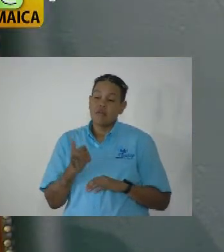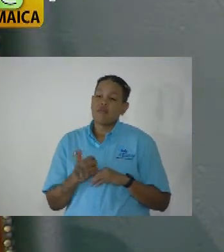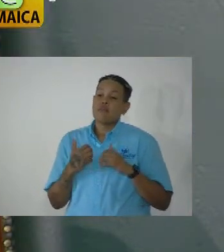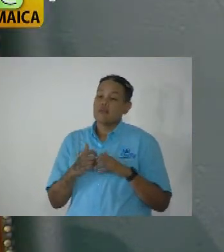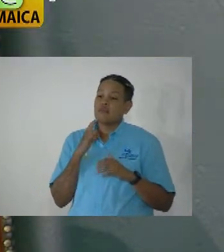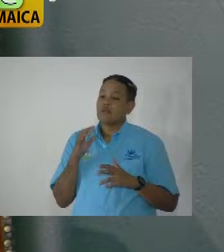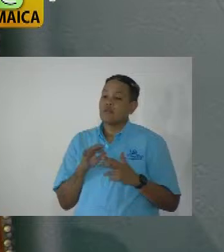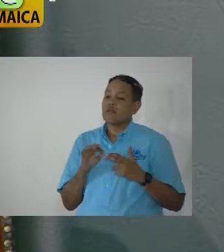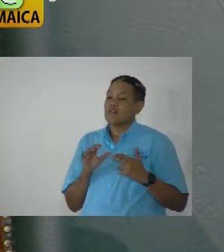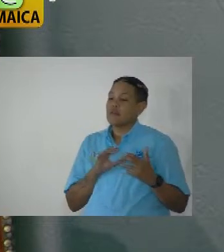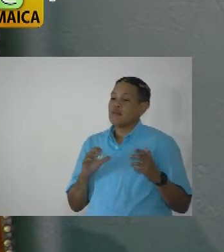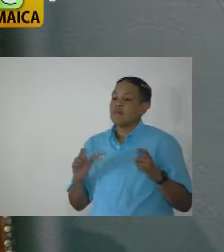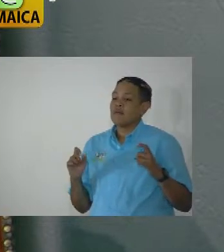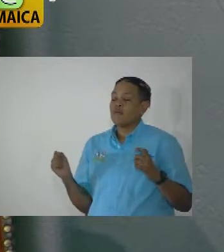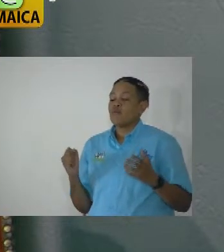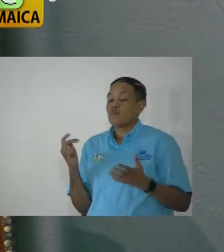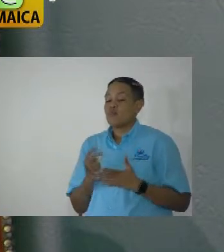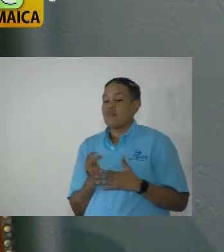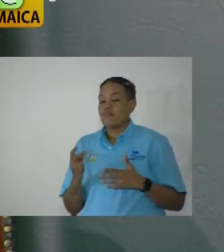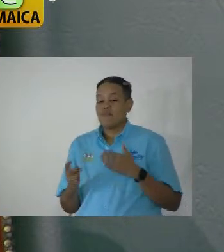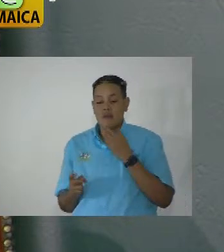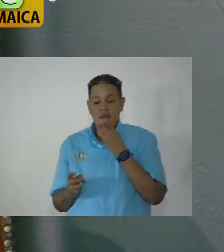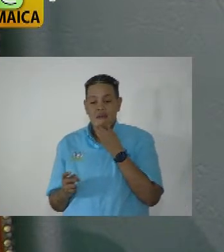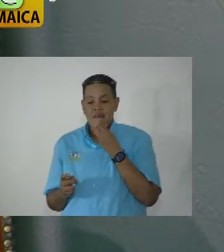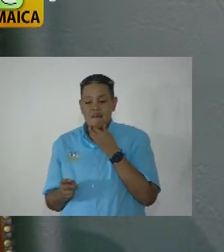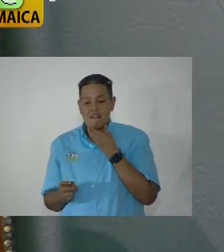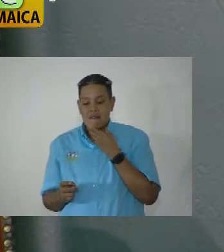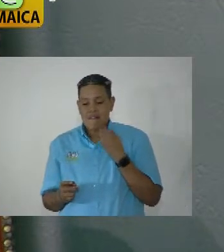of a joint select committee be